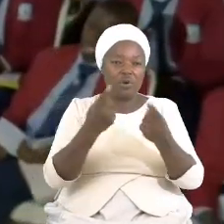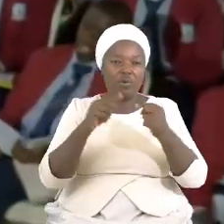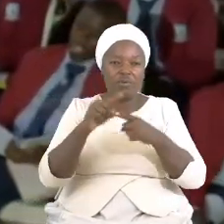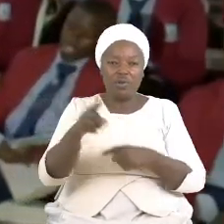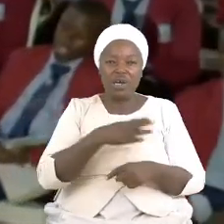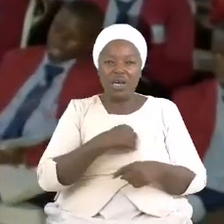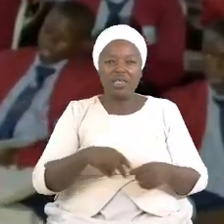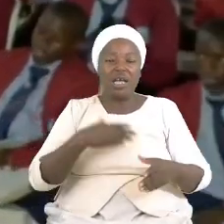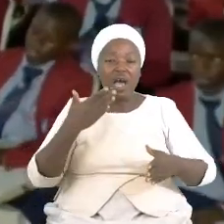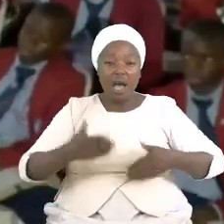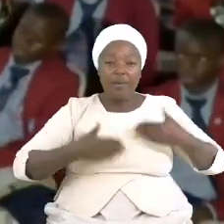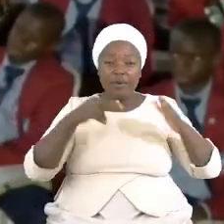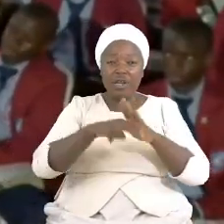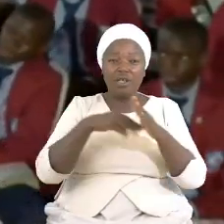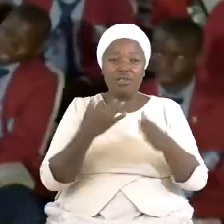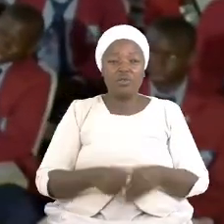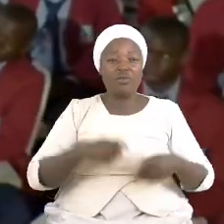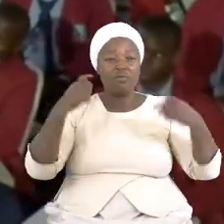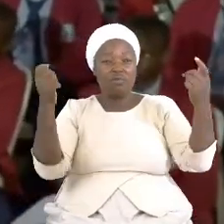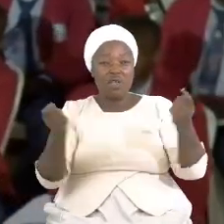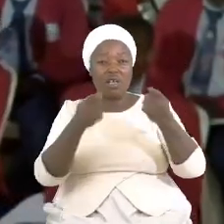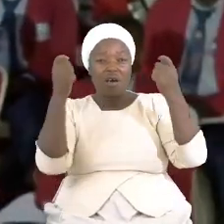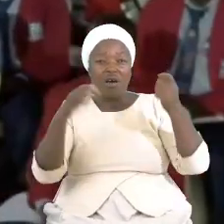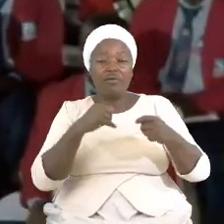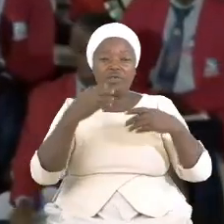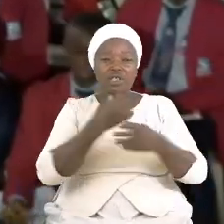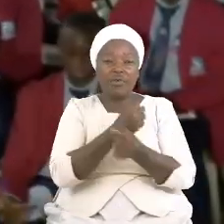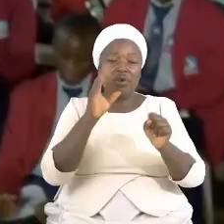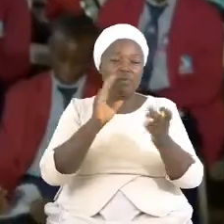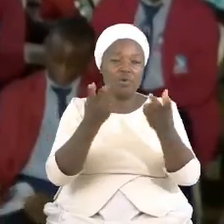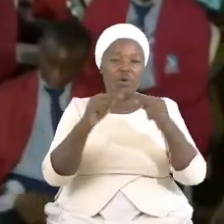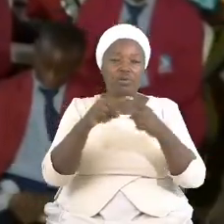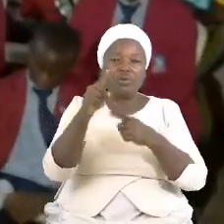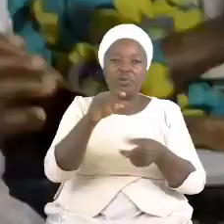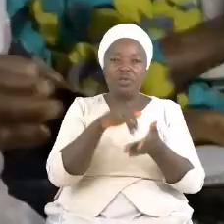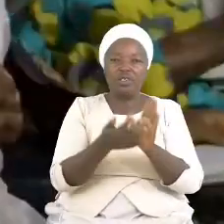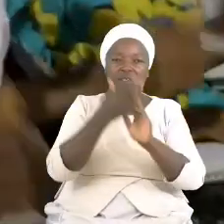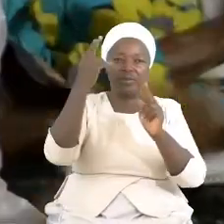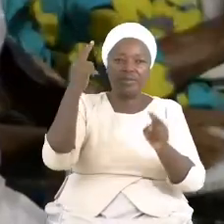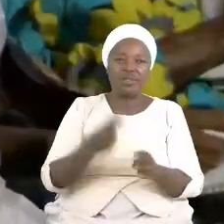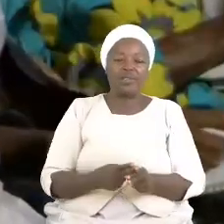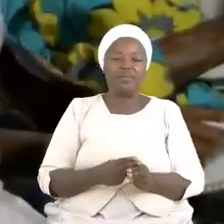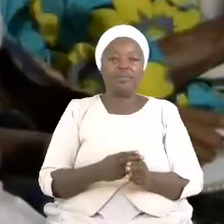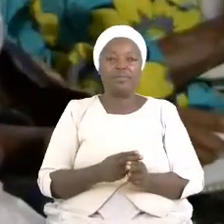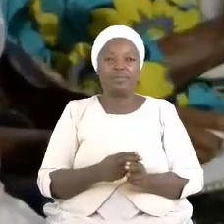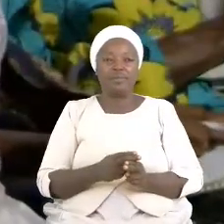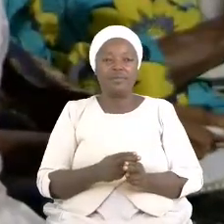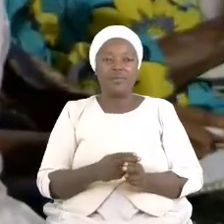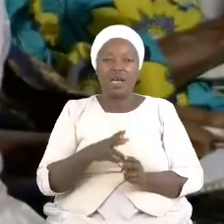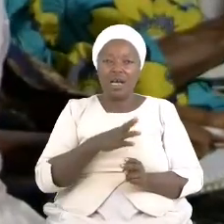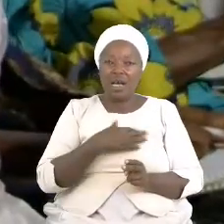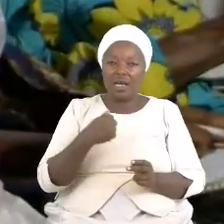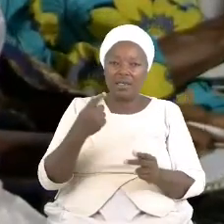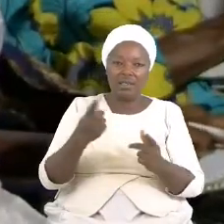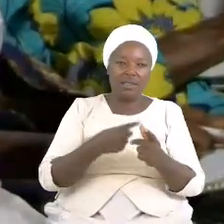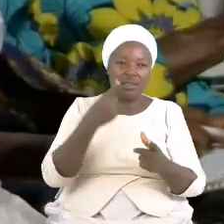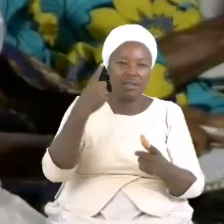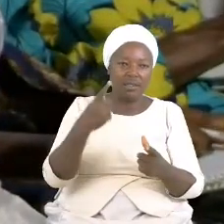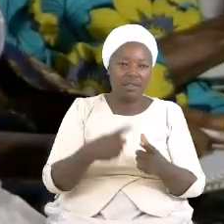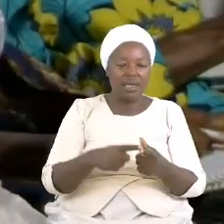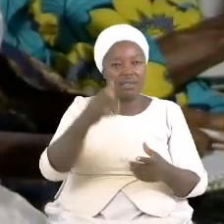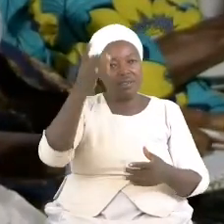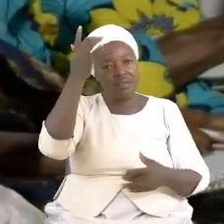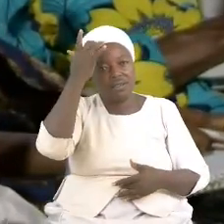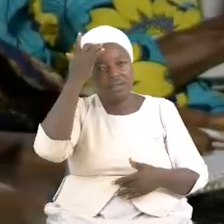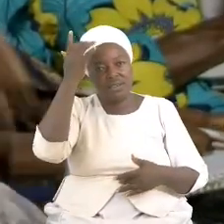triumph of salvation will come to you in Jesus' name. And then sickness,